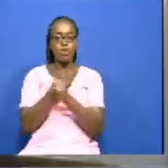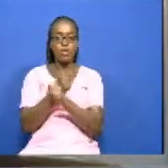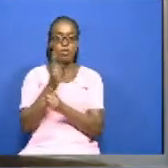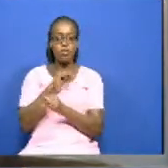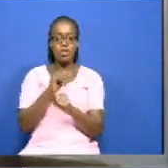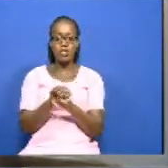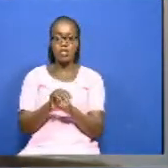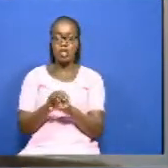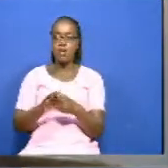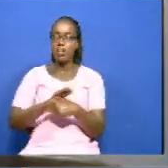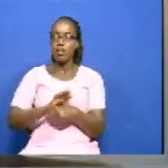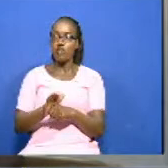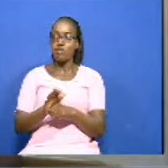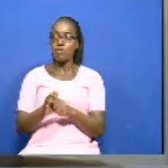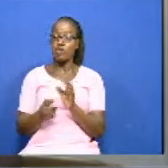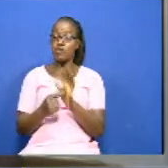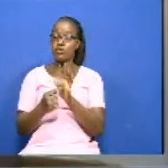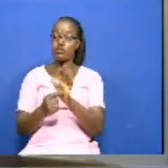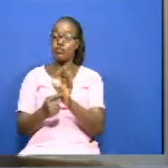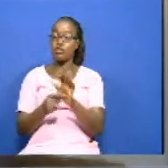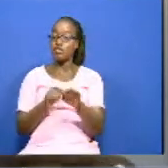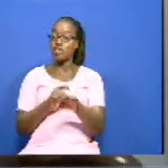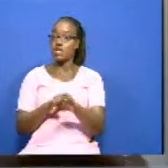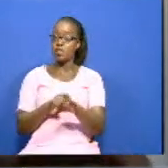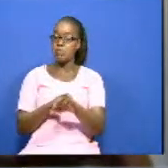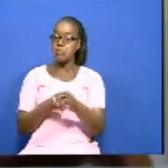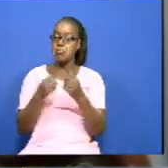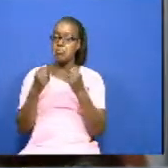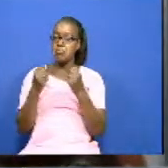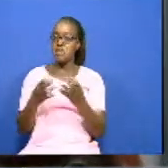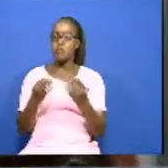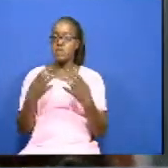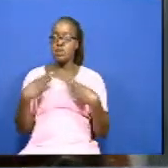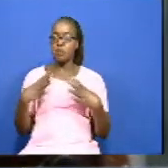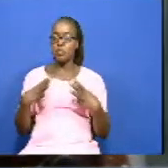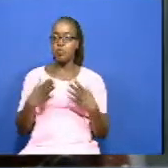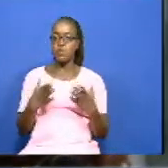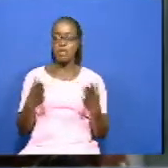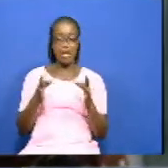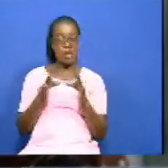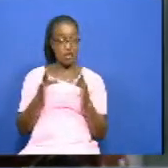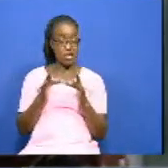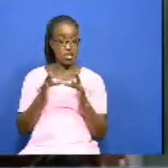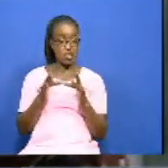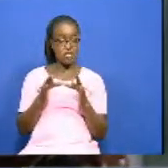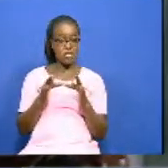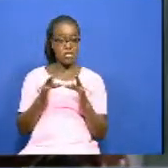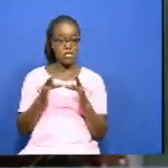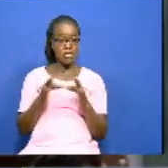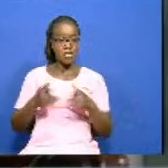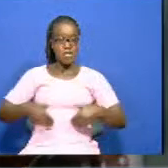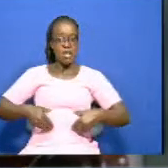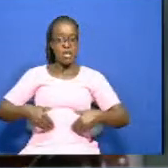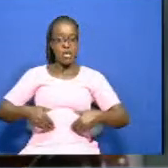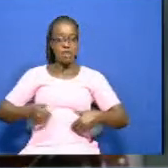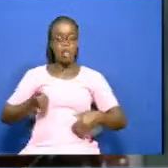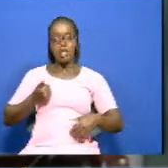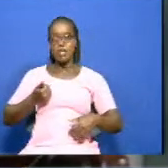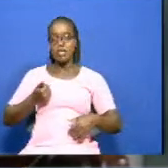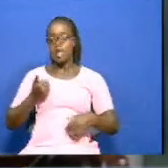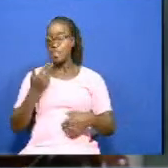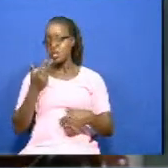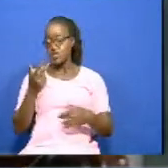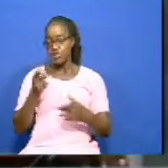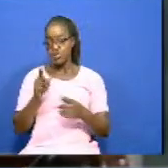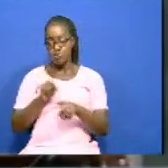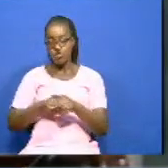presented, a time where many people have gone online, especially the young girls, and we have seen there's been an